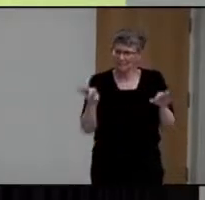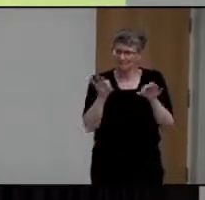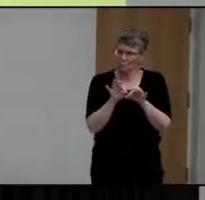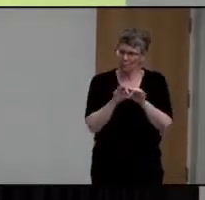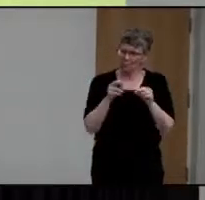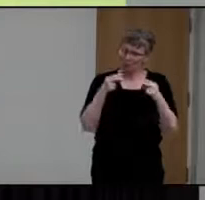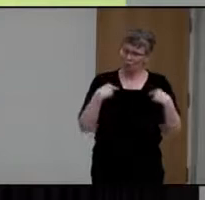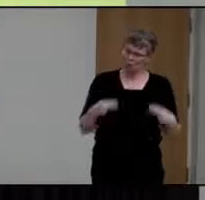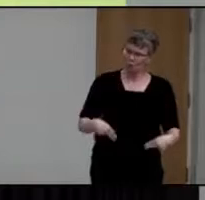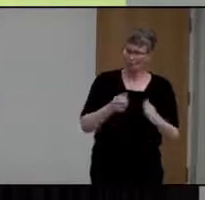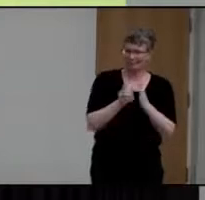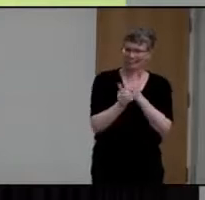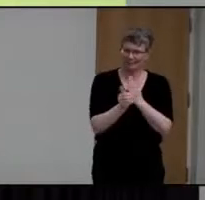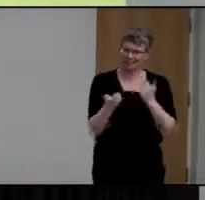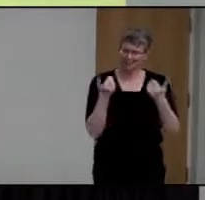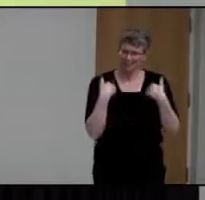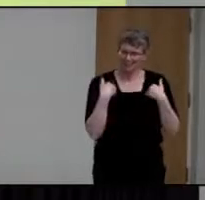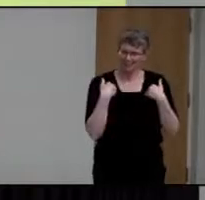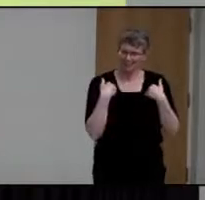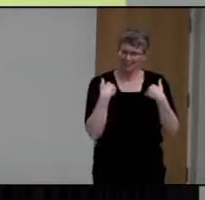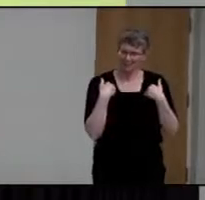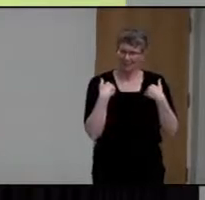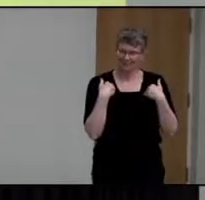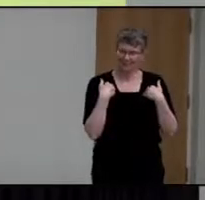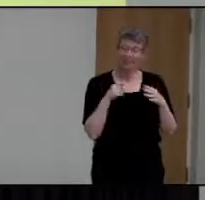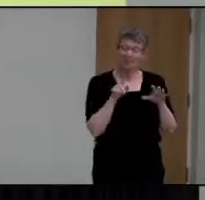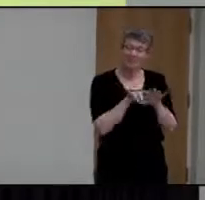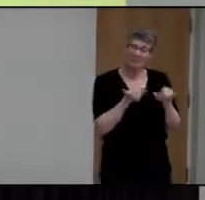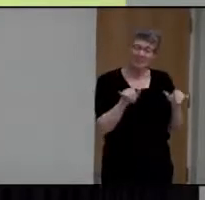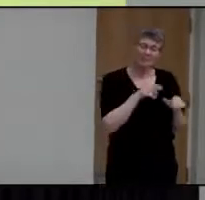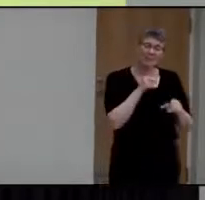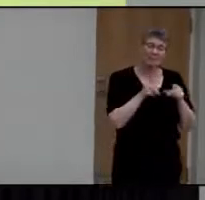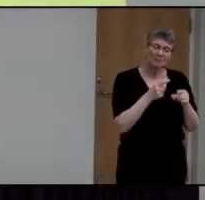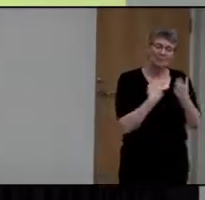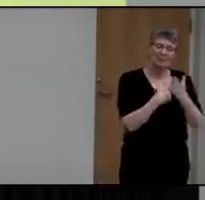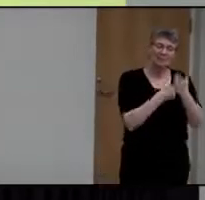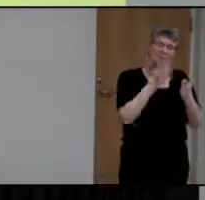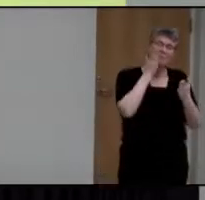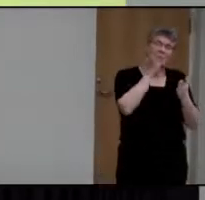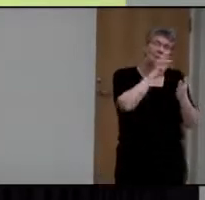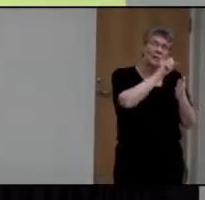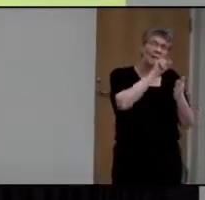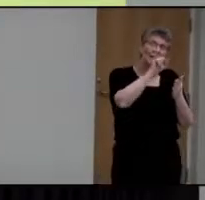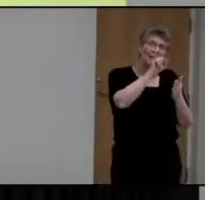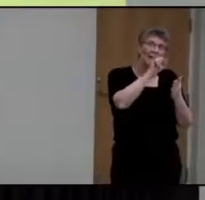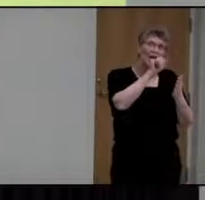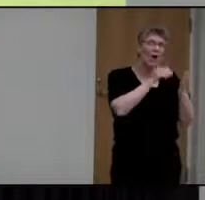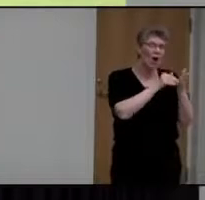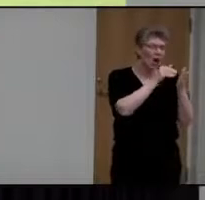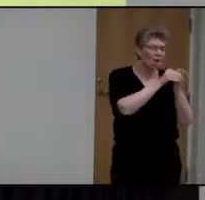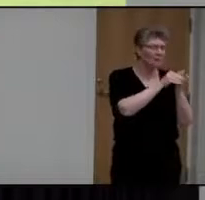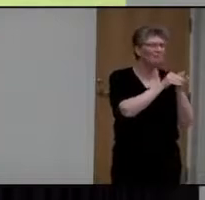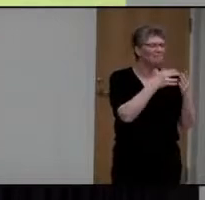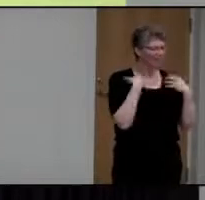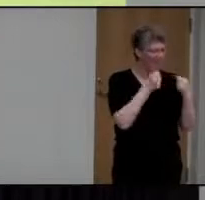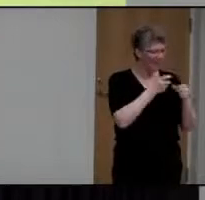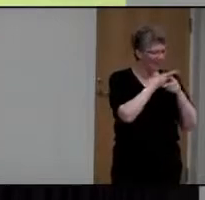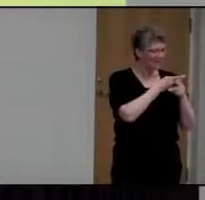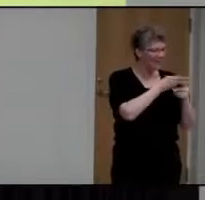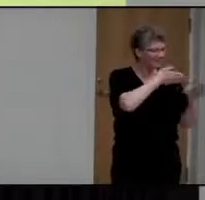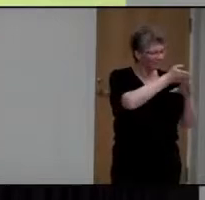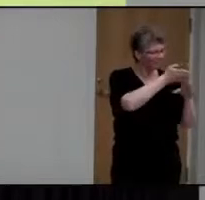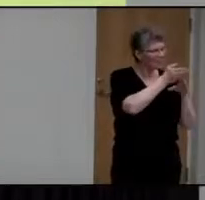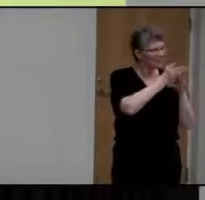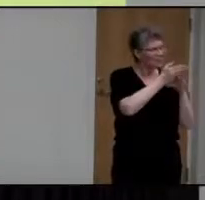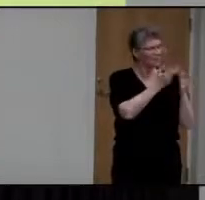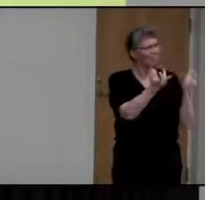at the same time, when a lot of people talk about the future of AI, healthcare is probably one of the very first things they think about. So this marriage is